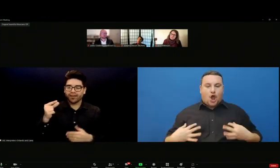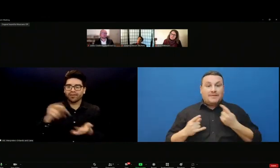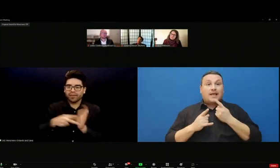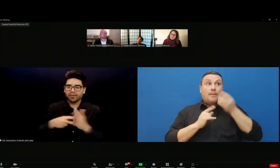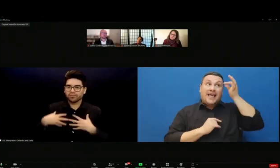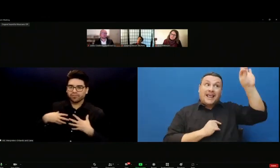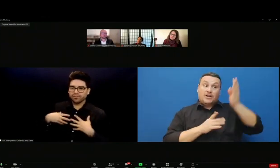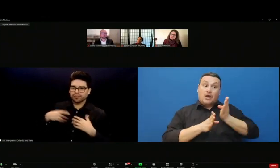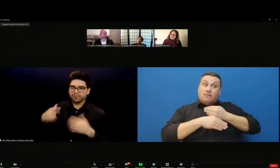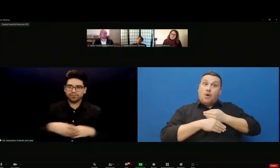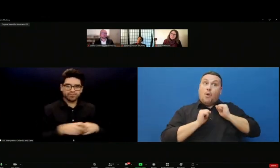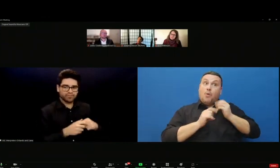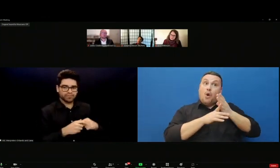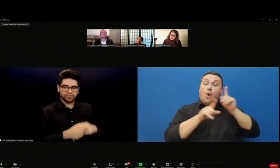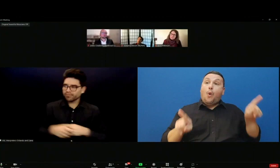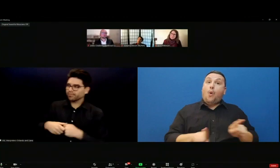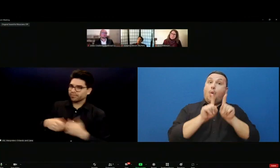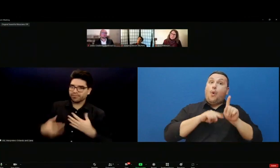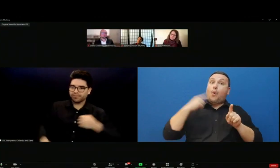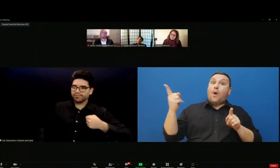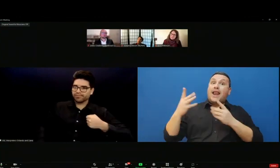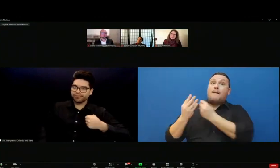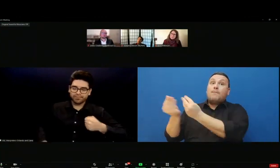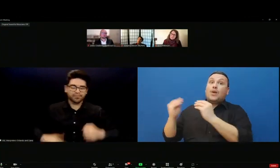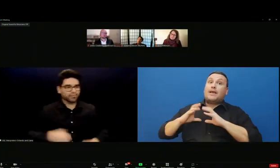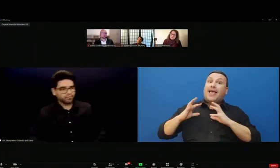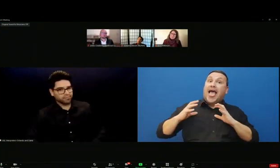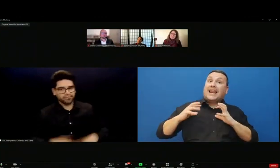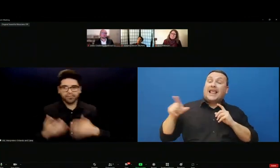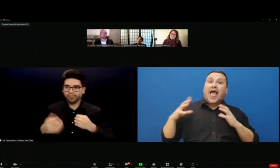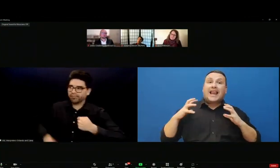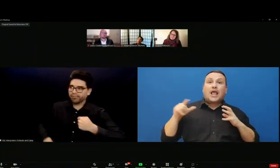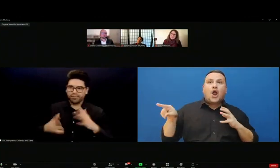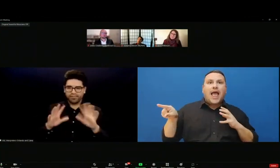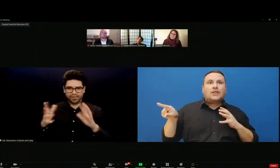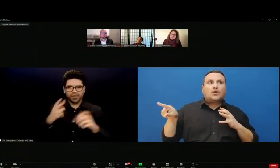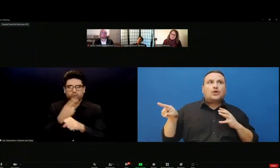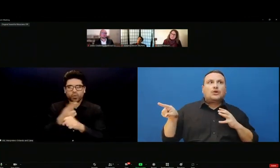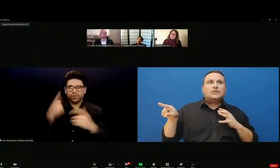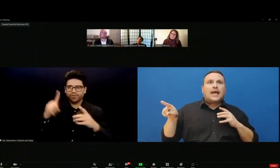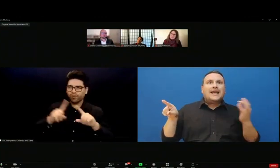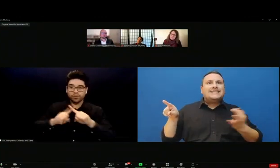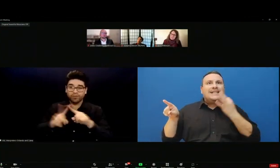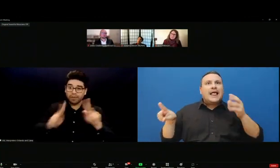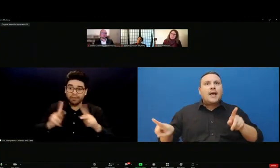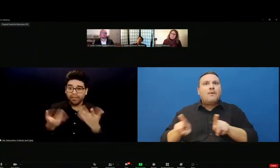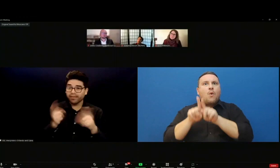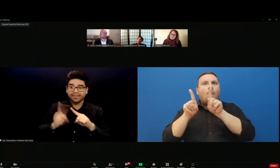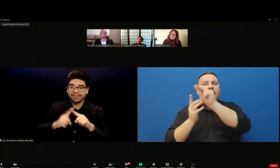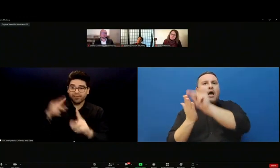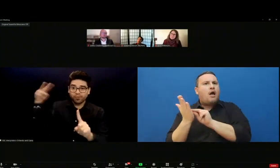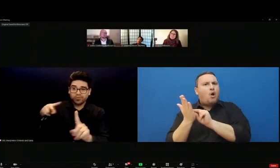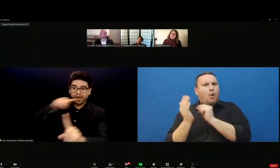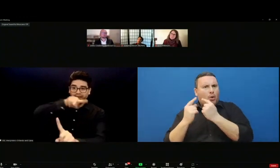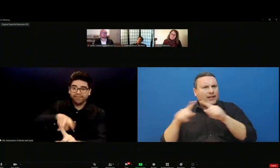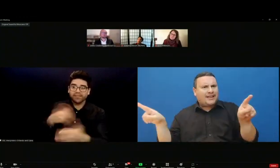but the body can be, that multiple articulators can indeed be used to reflect, to represent, to encode different